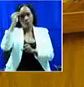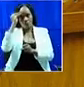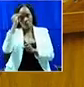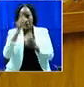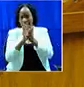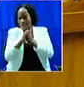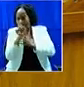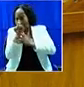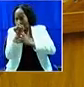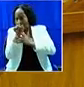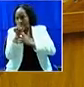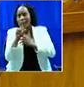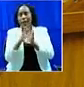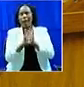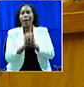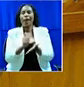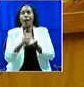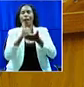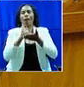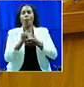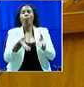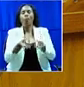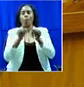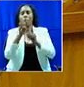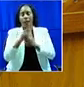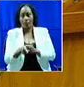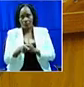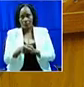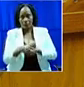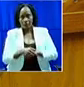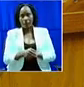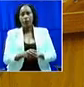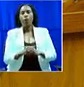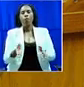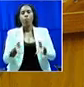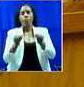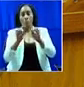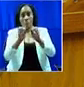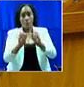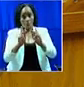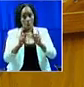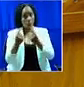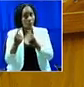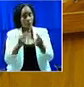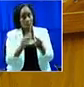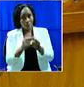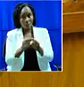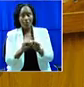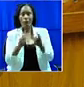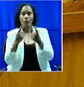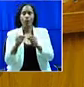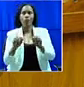as a rupture with the past and also an opportunity to drive fundamental and lasting